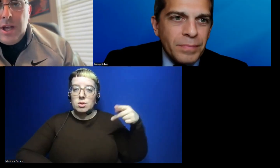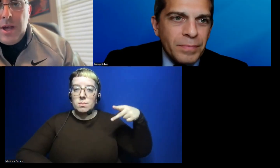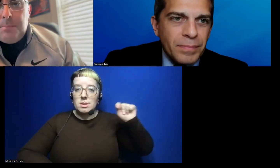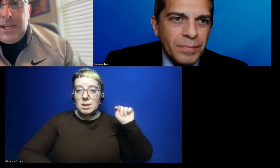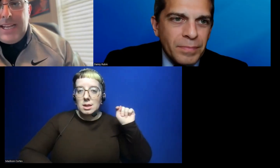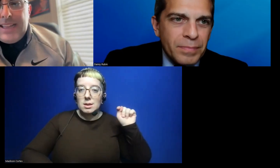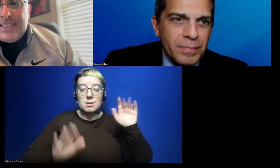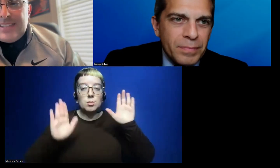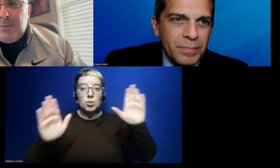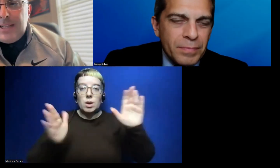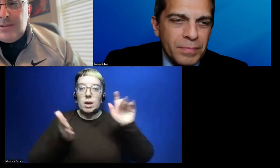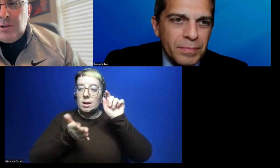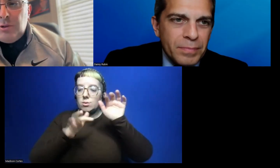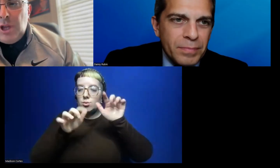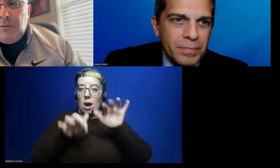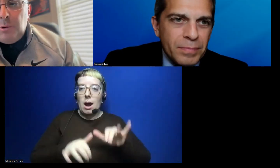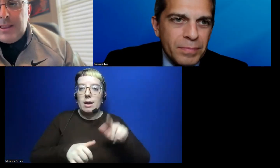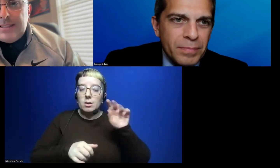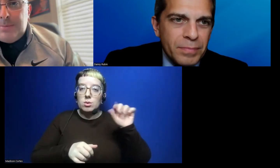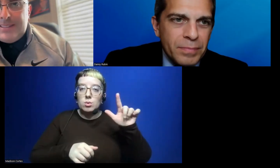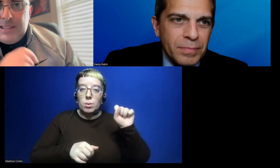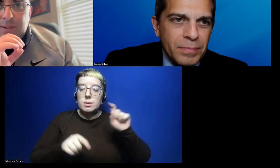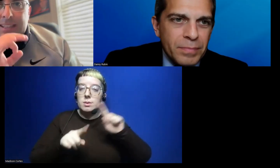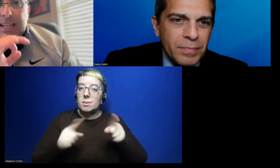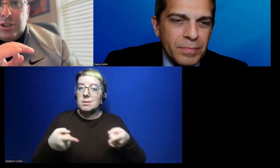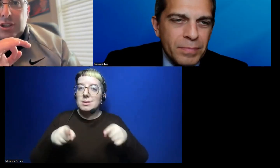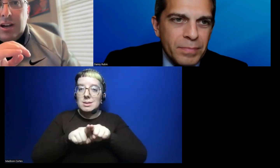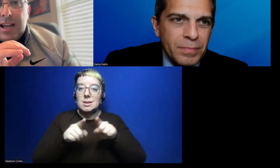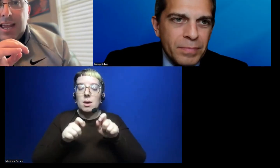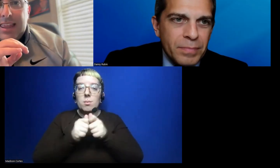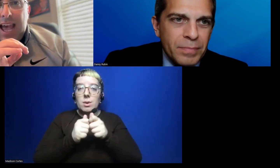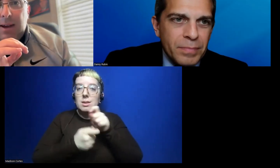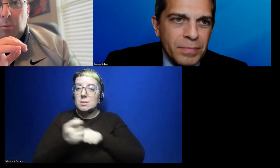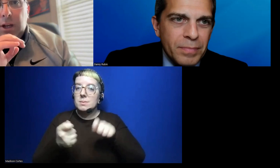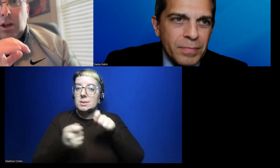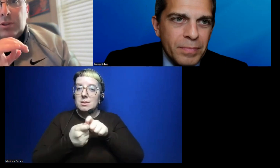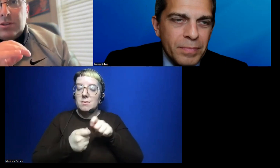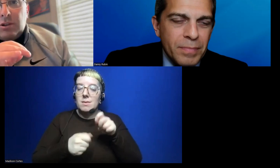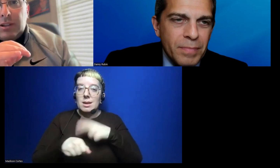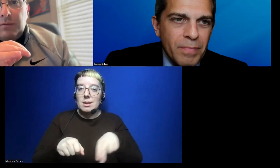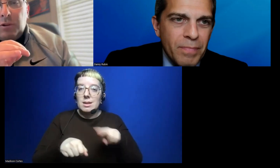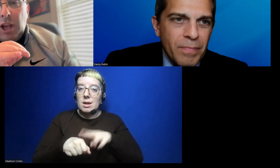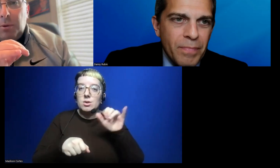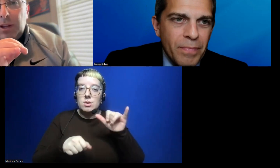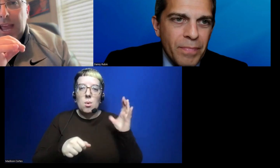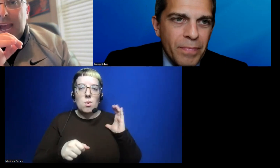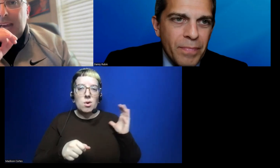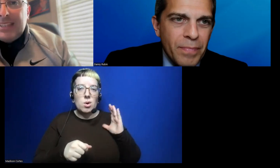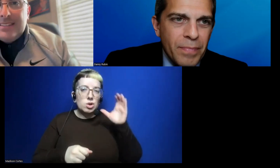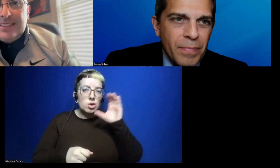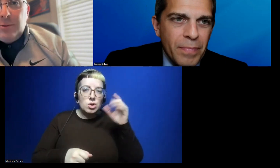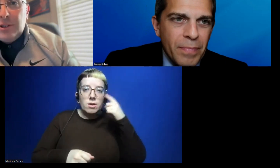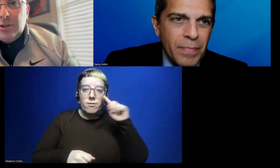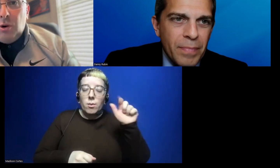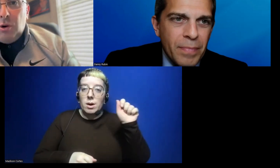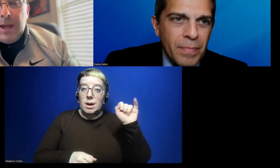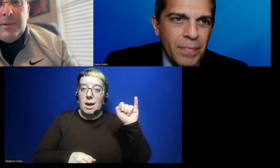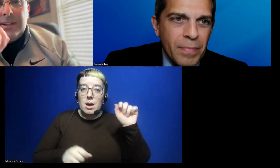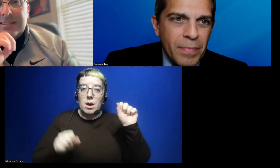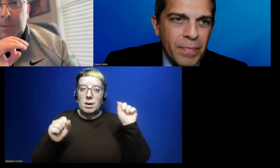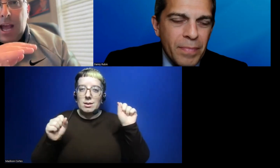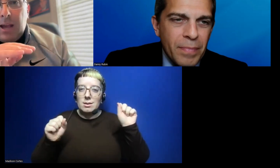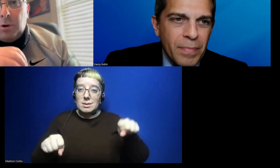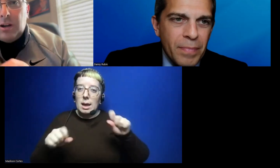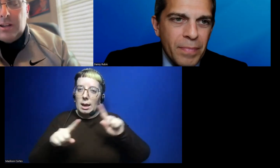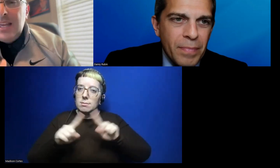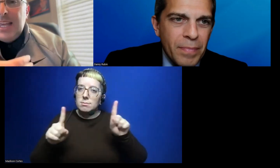tools. But in the same right too, with the specific nature that what coaches are looking for, AI can distinguish a goal. And